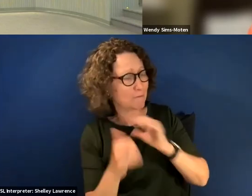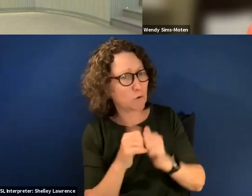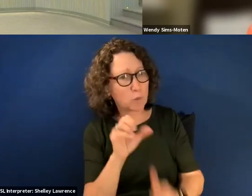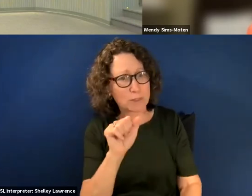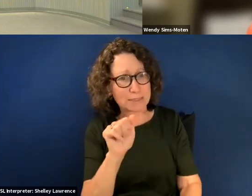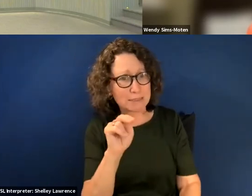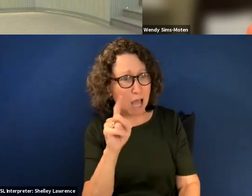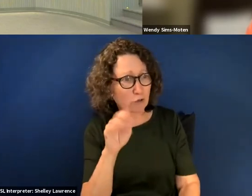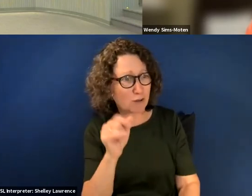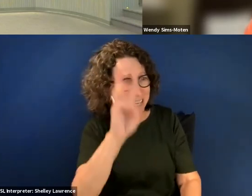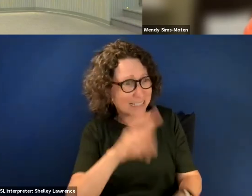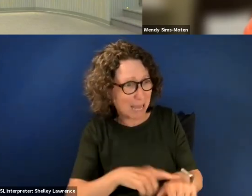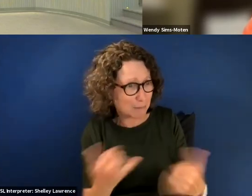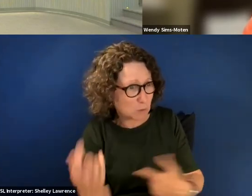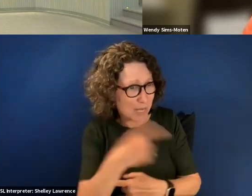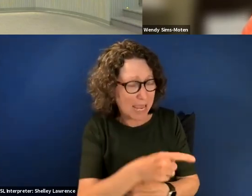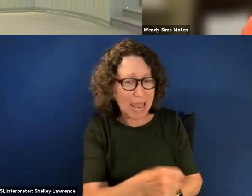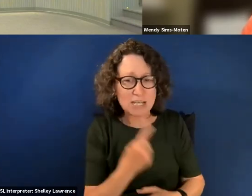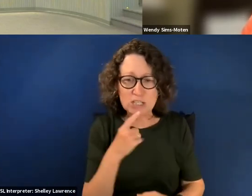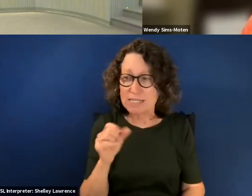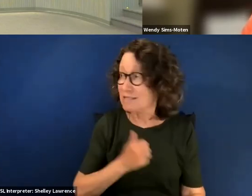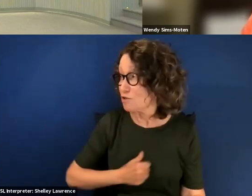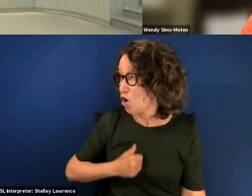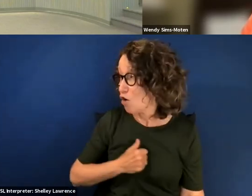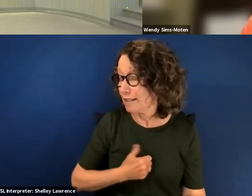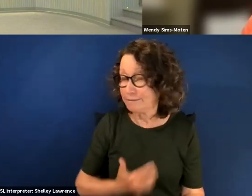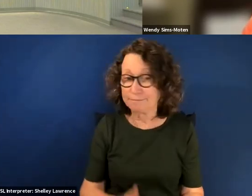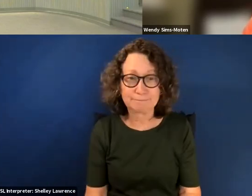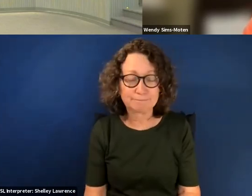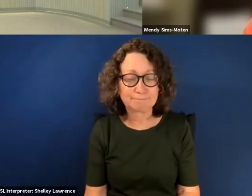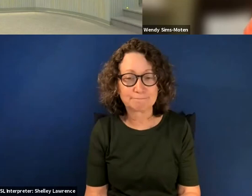Sandra 6 times today. And sorry.